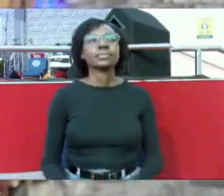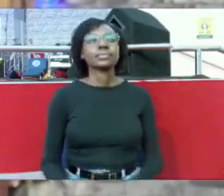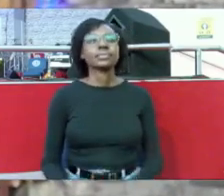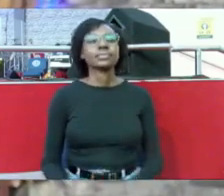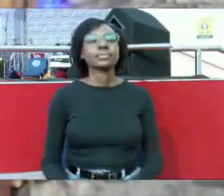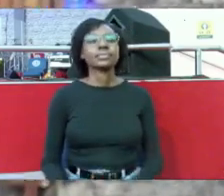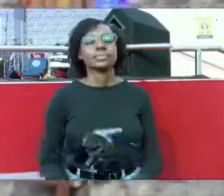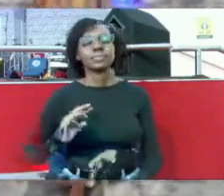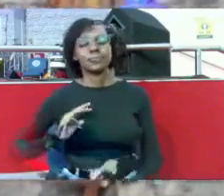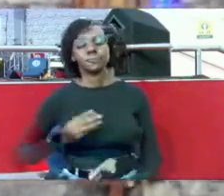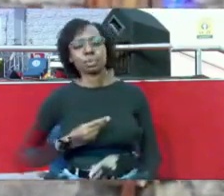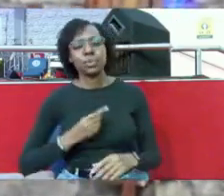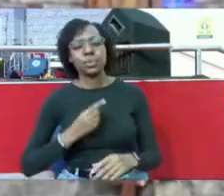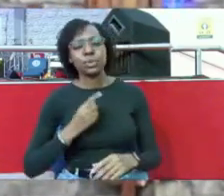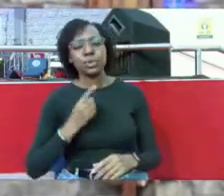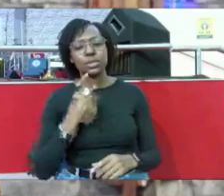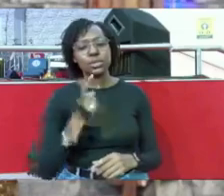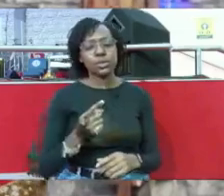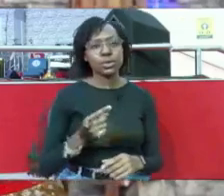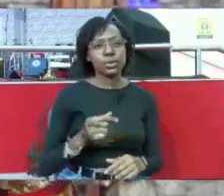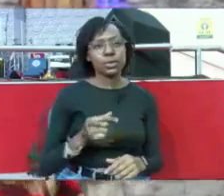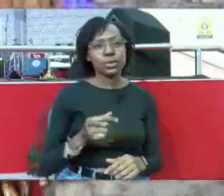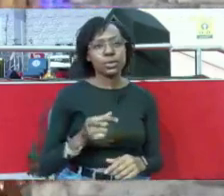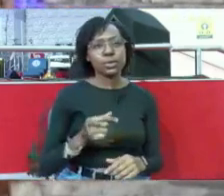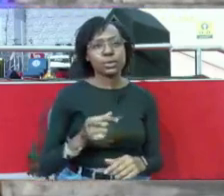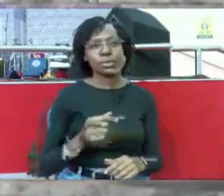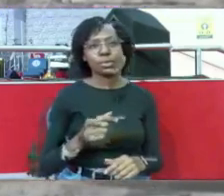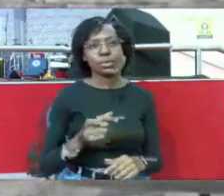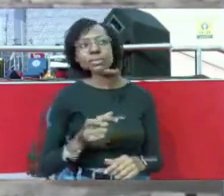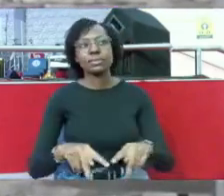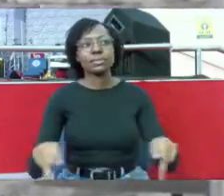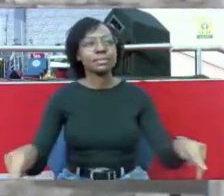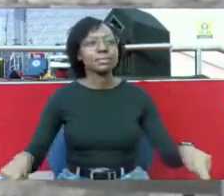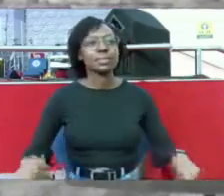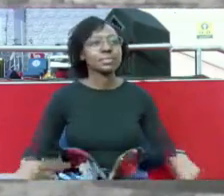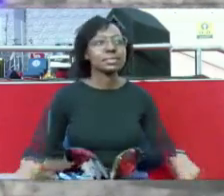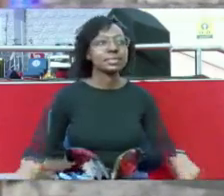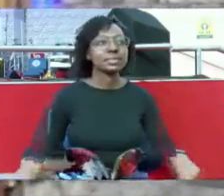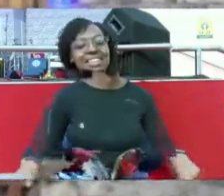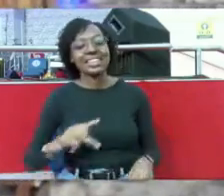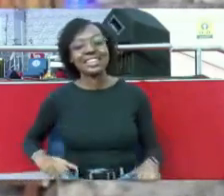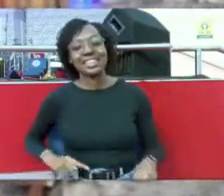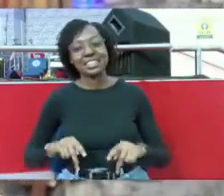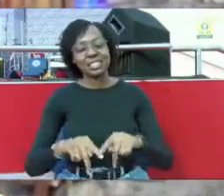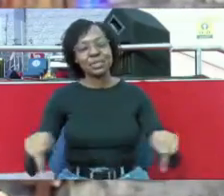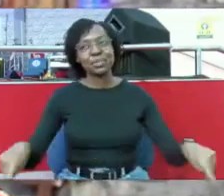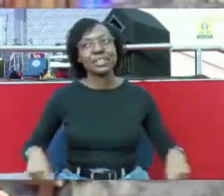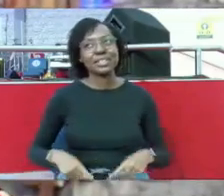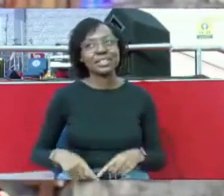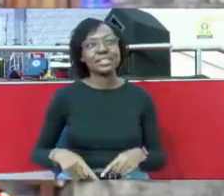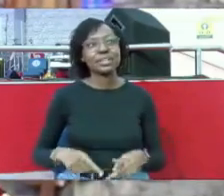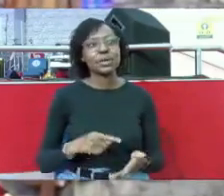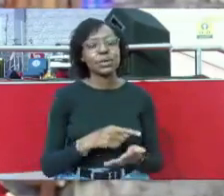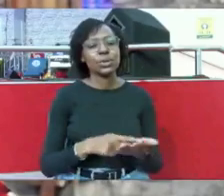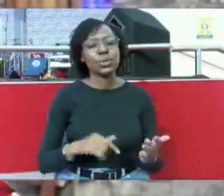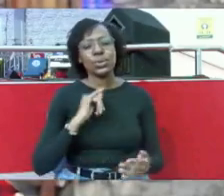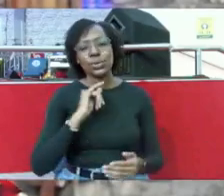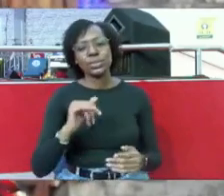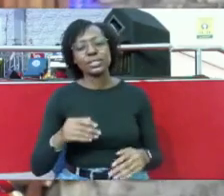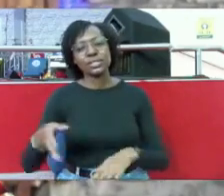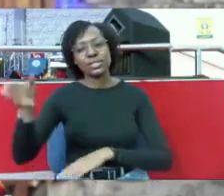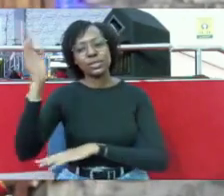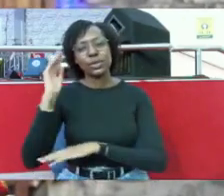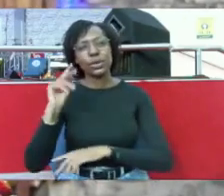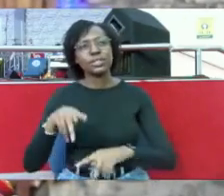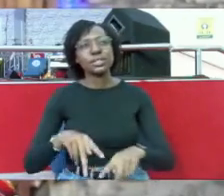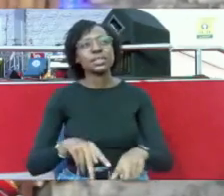talk about the courtyard, tukinena juu ya ikulu, what is the courtyard or what is God's presence? mahali